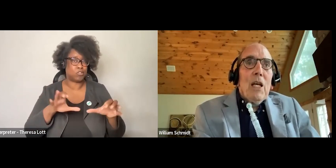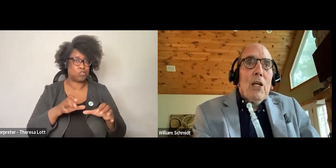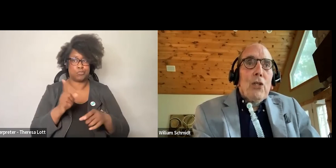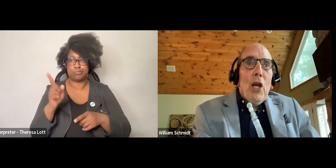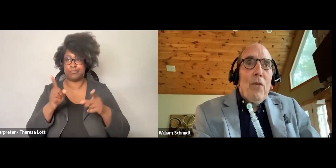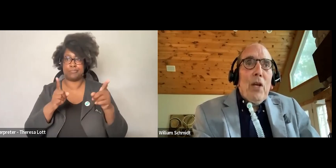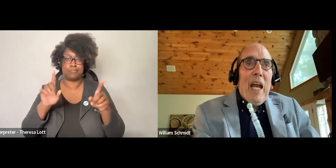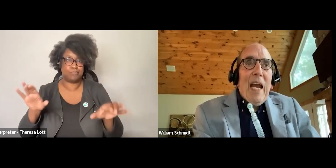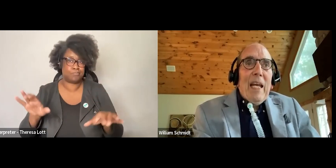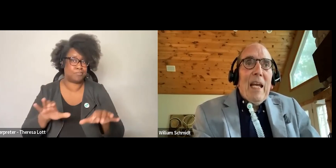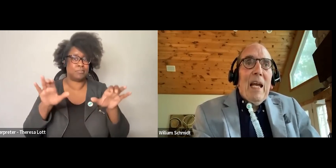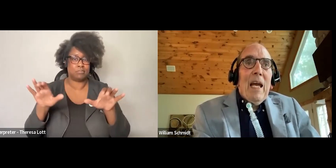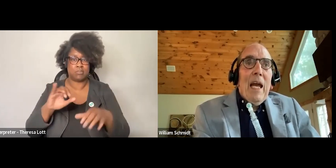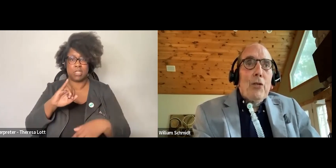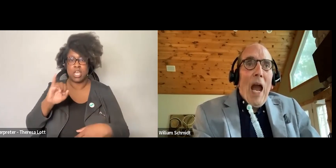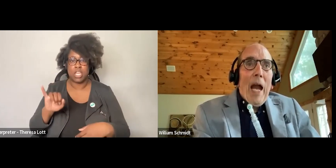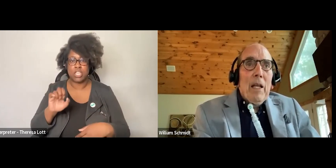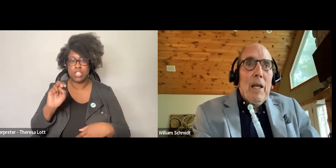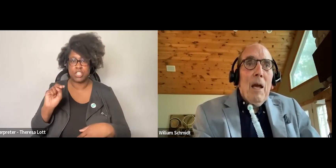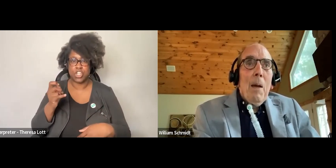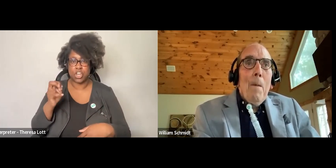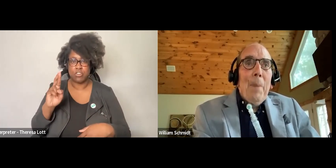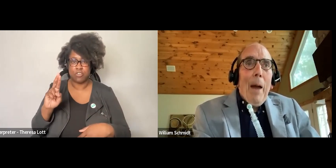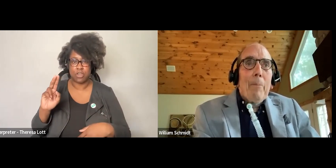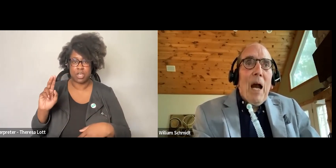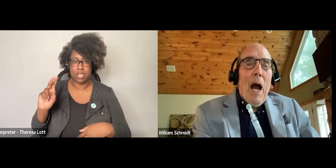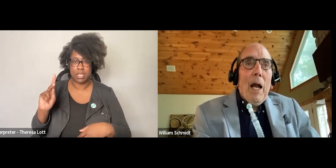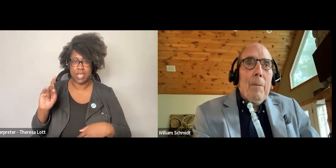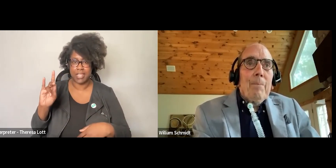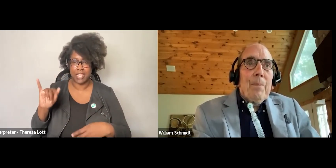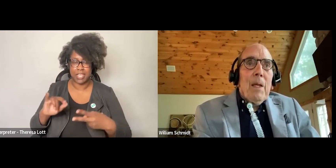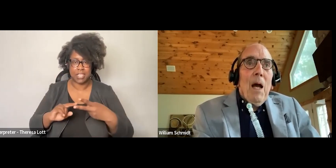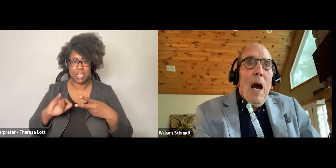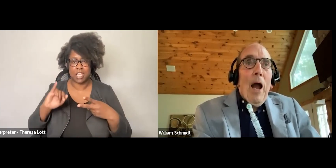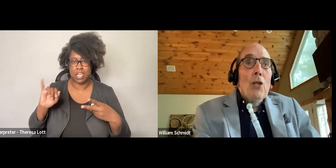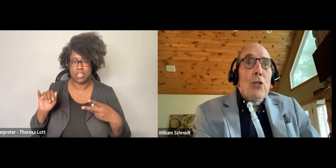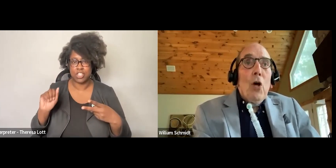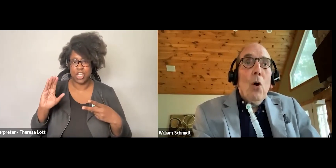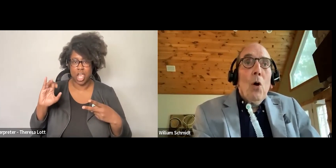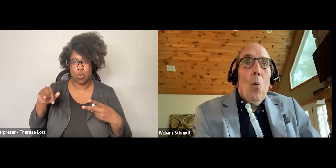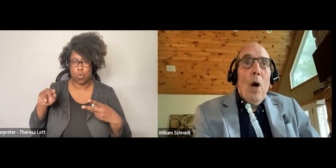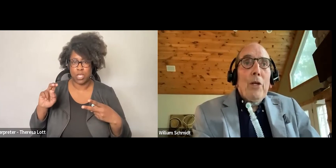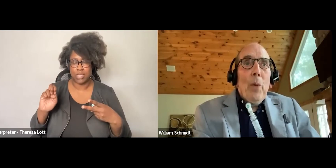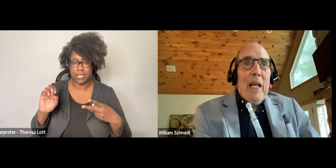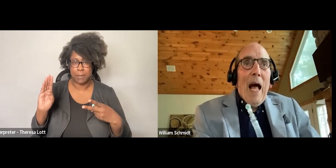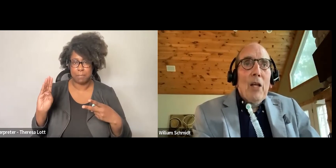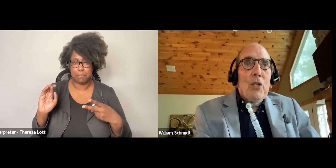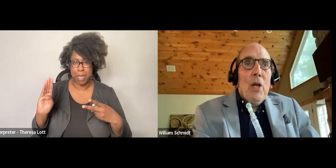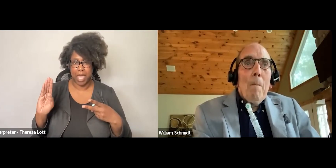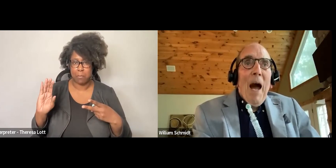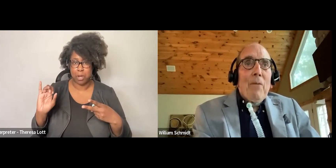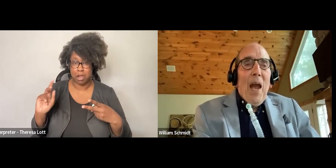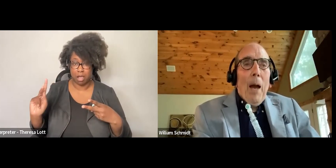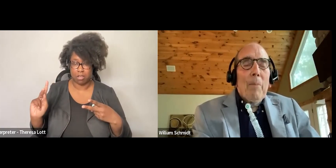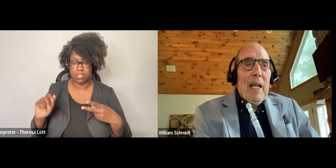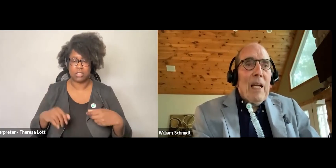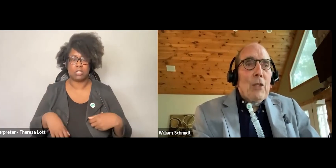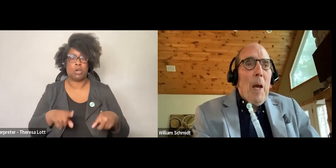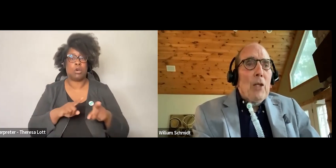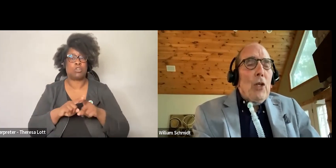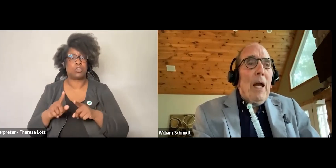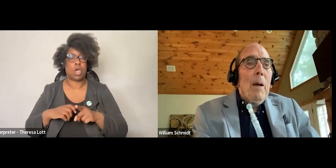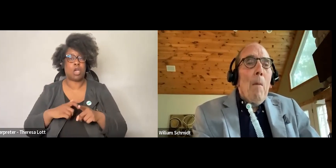is Jennifer Cady and Jacqueline Babcock. I also want to acknowledge my